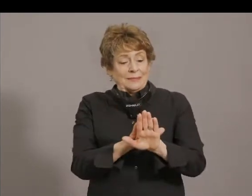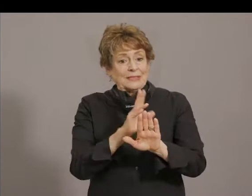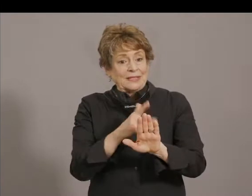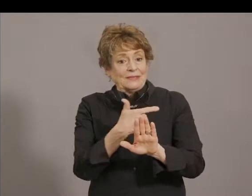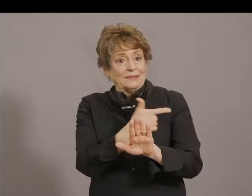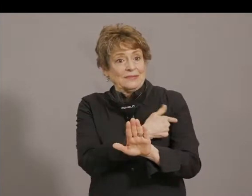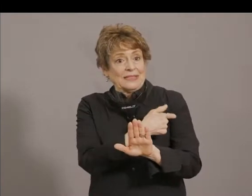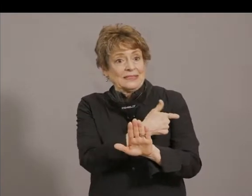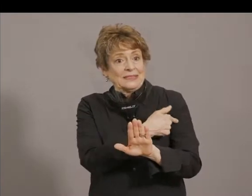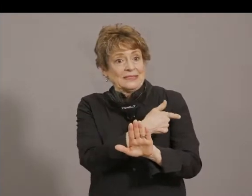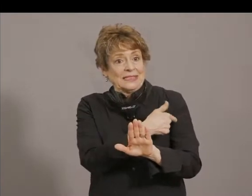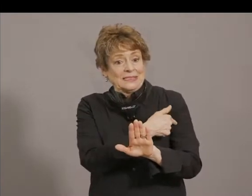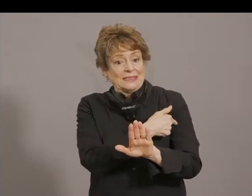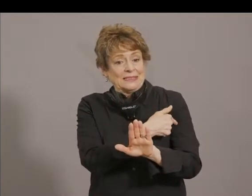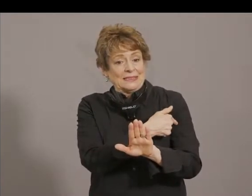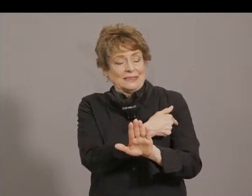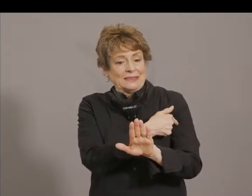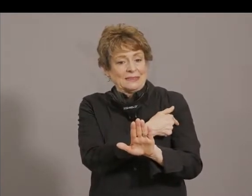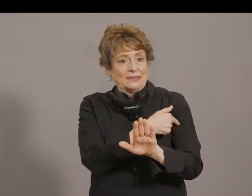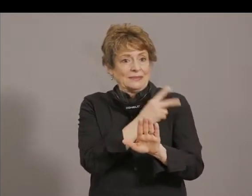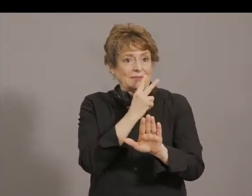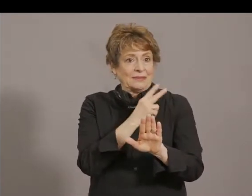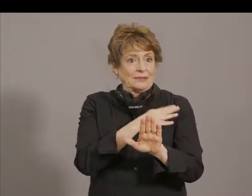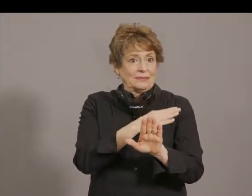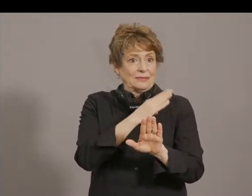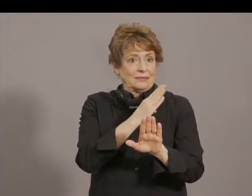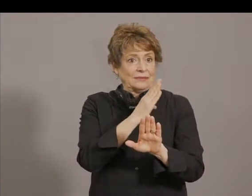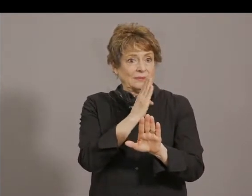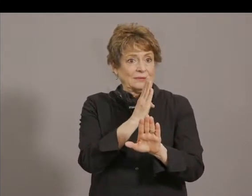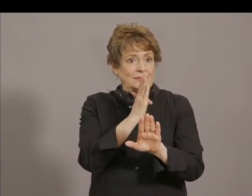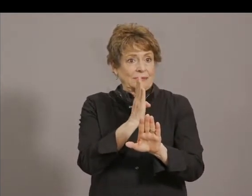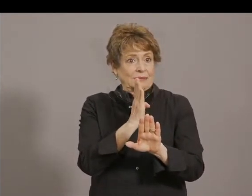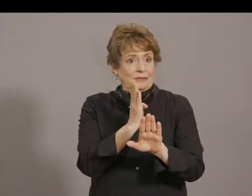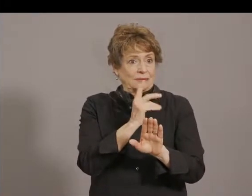we continue to move through the pandemic.